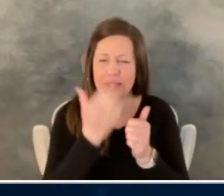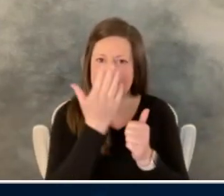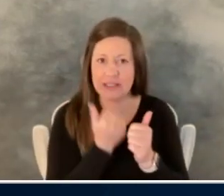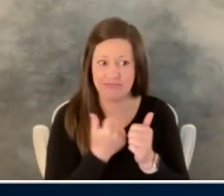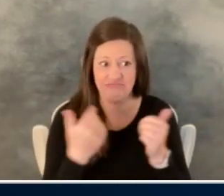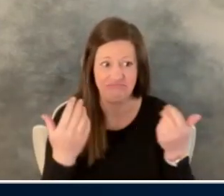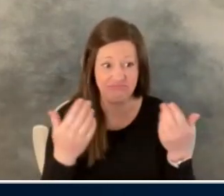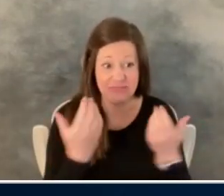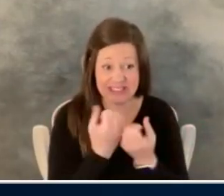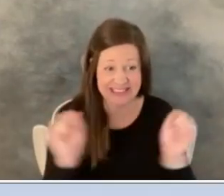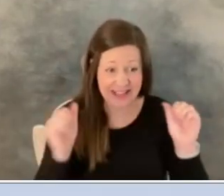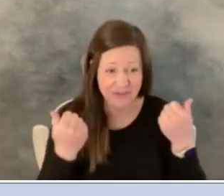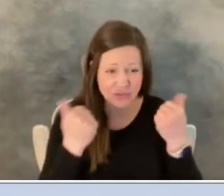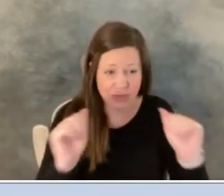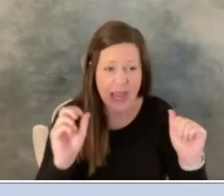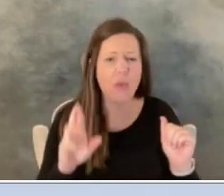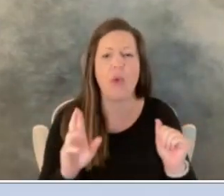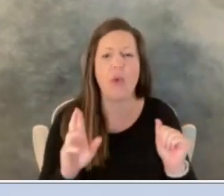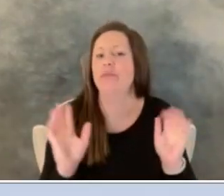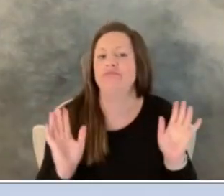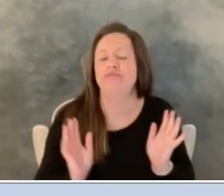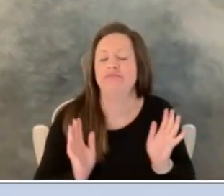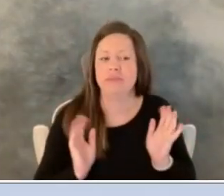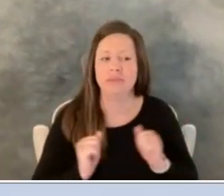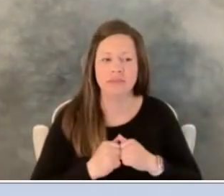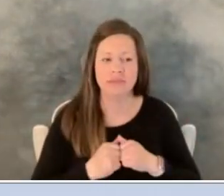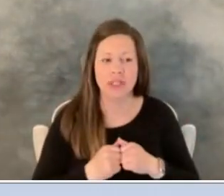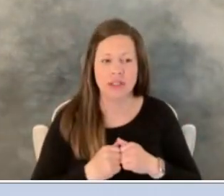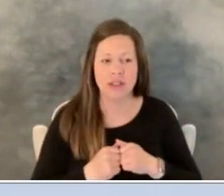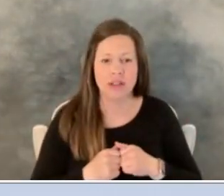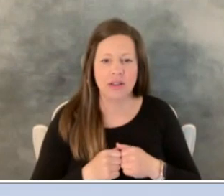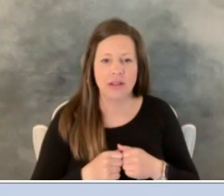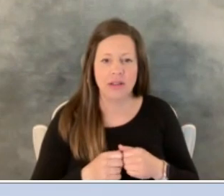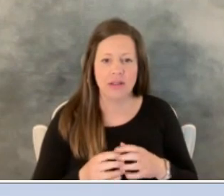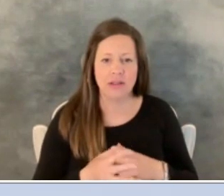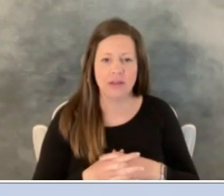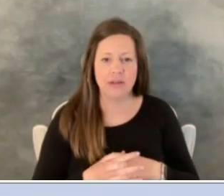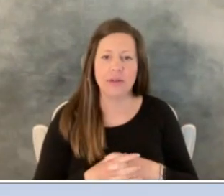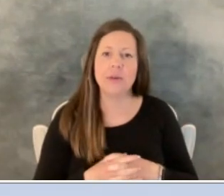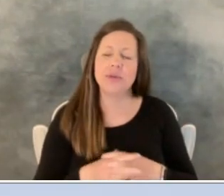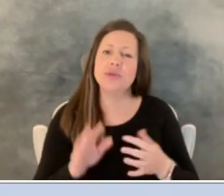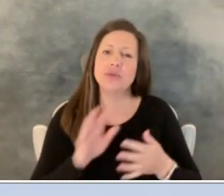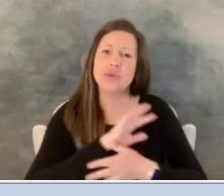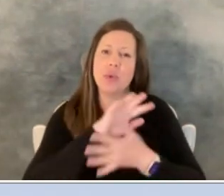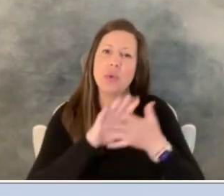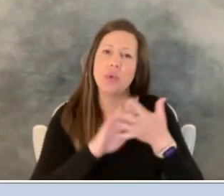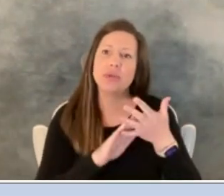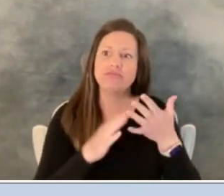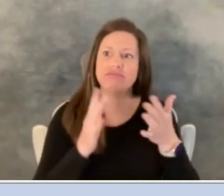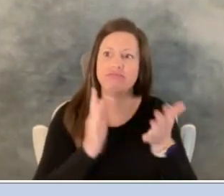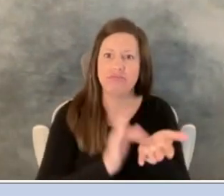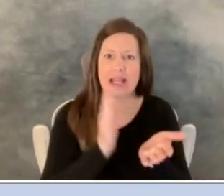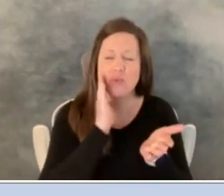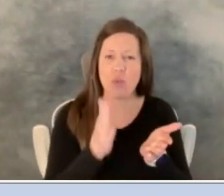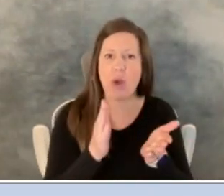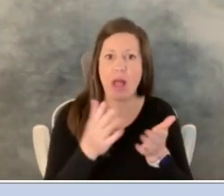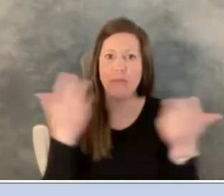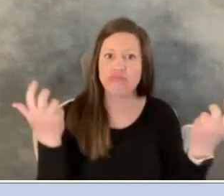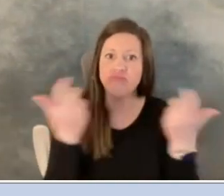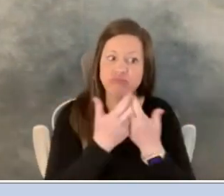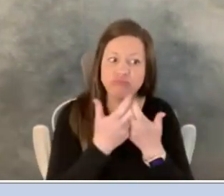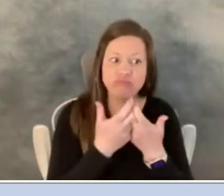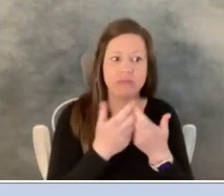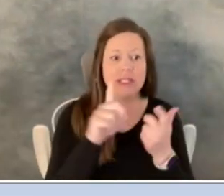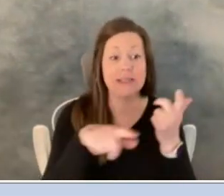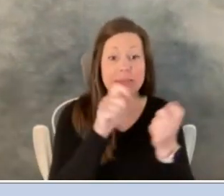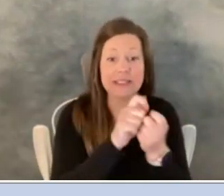them? So I think all of these meds, they work to a certain extent, and they work in specific situations.